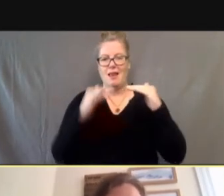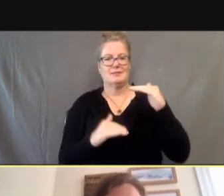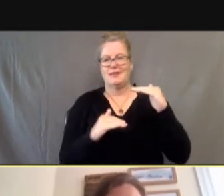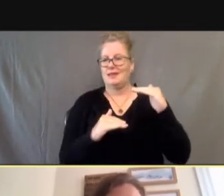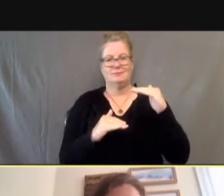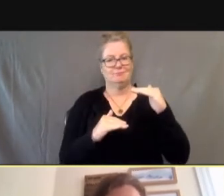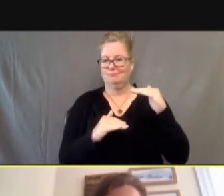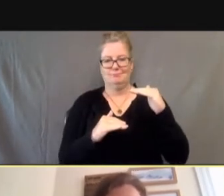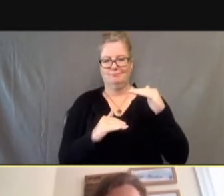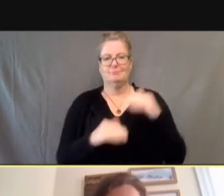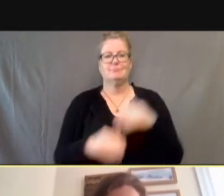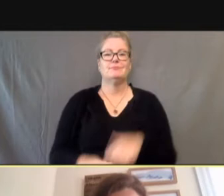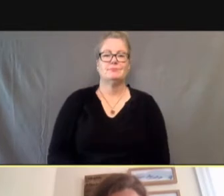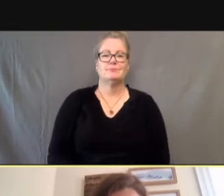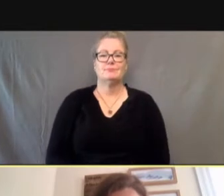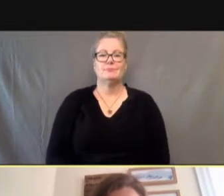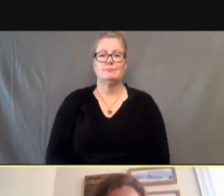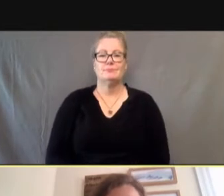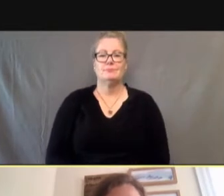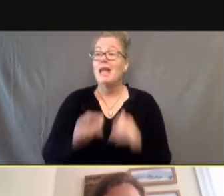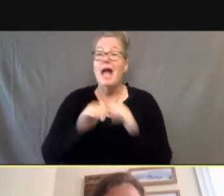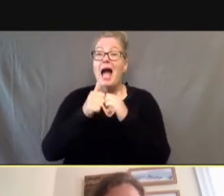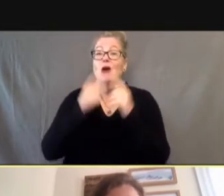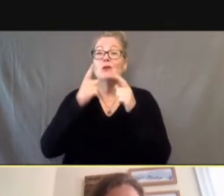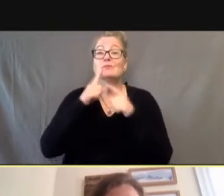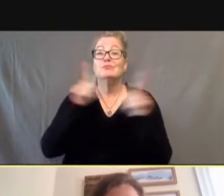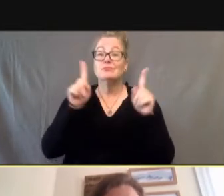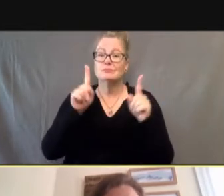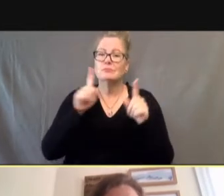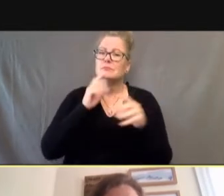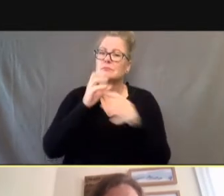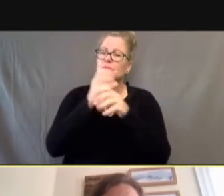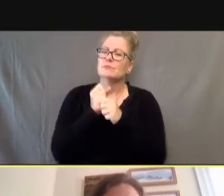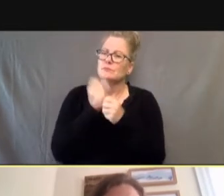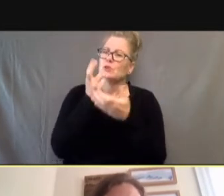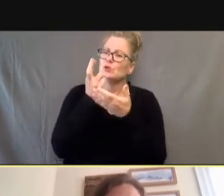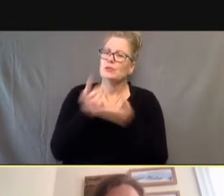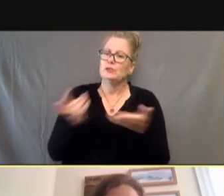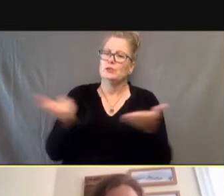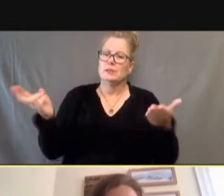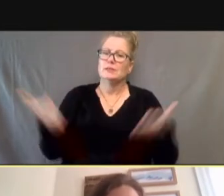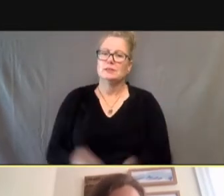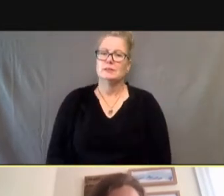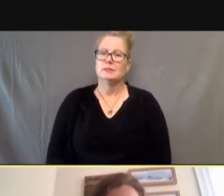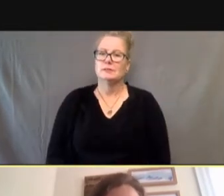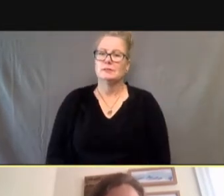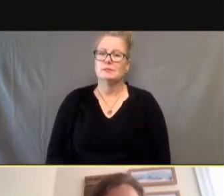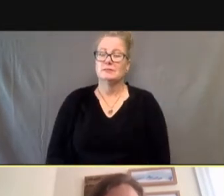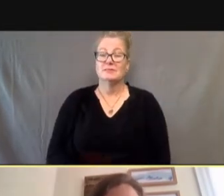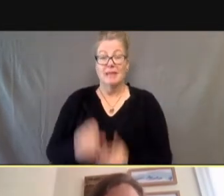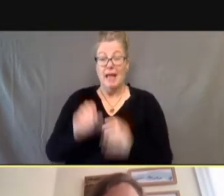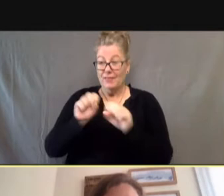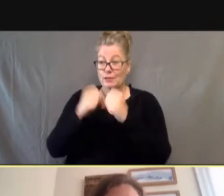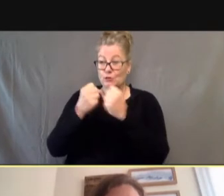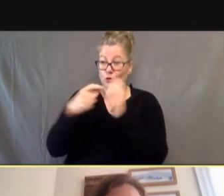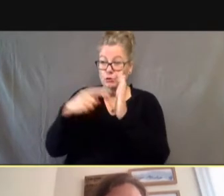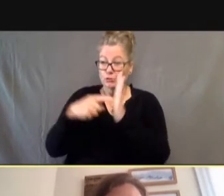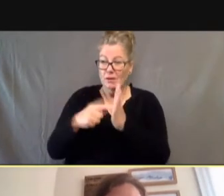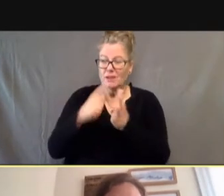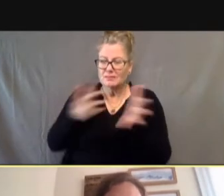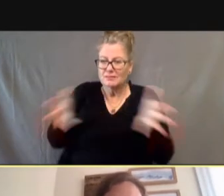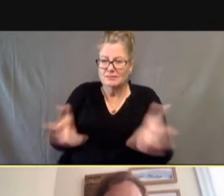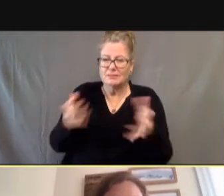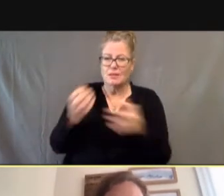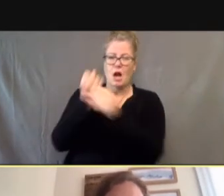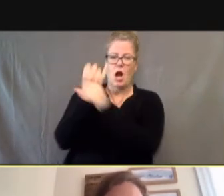into adequate supports and services. The social model promotes the autonomy of individuals with disabilities and provides a platform for